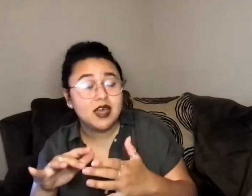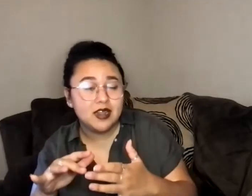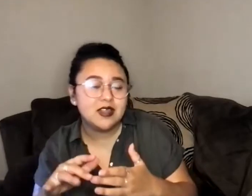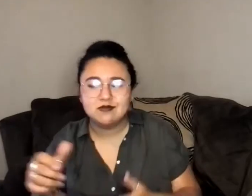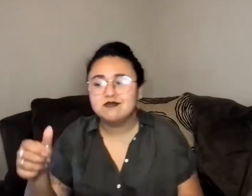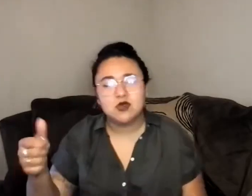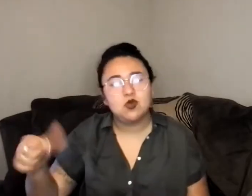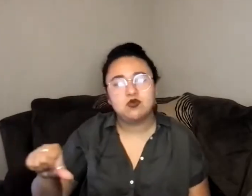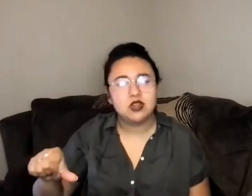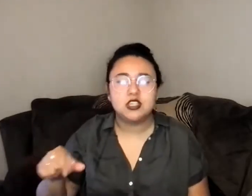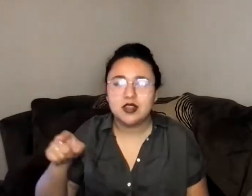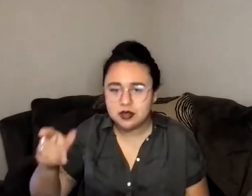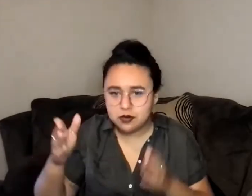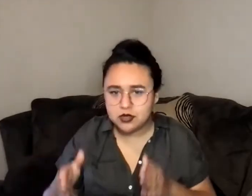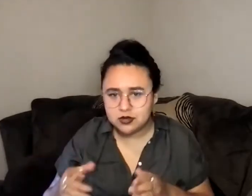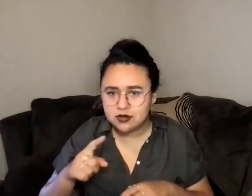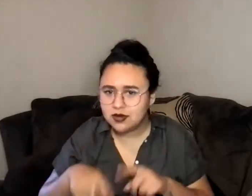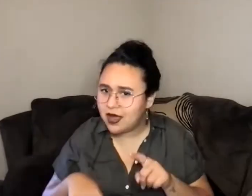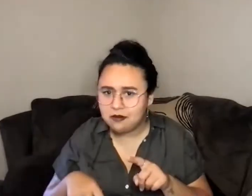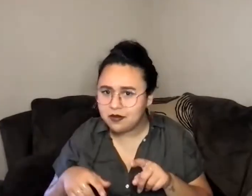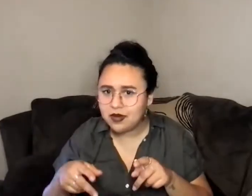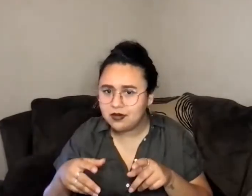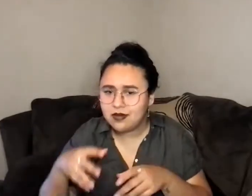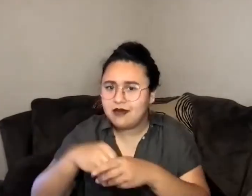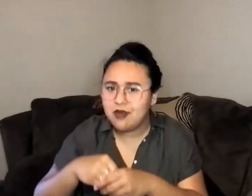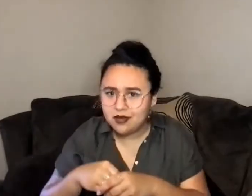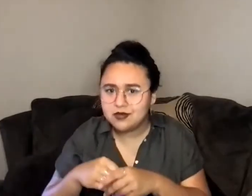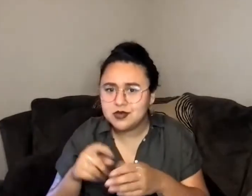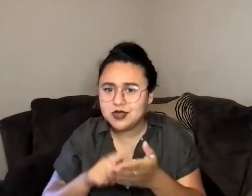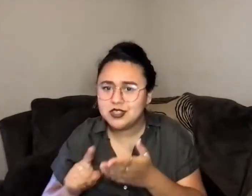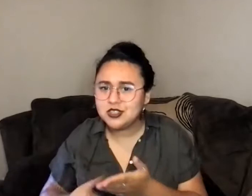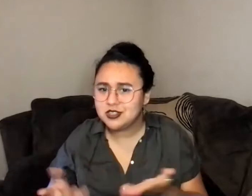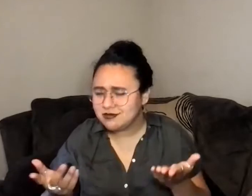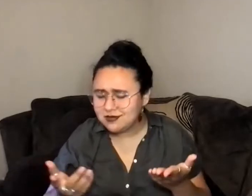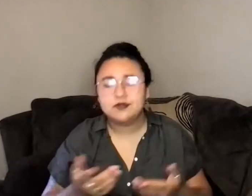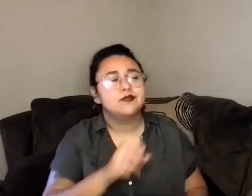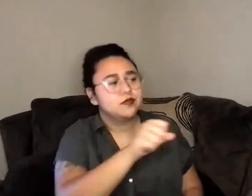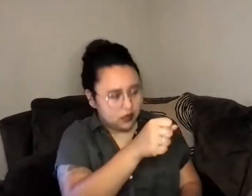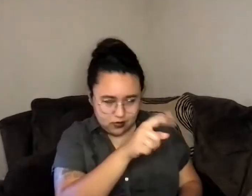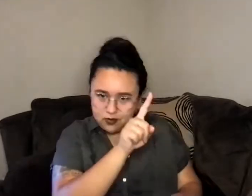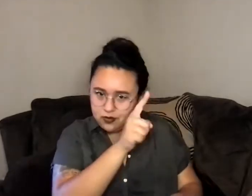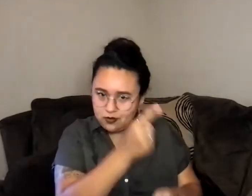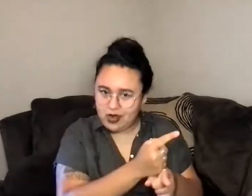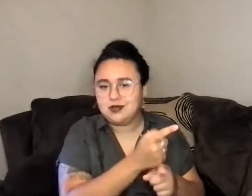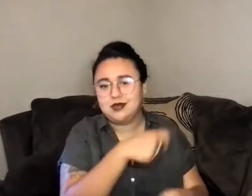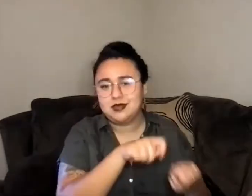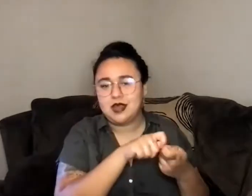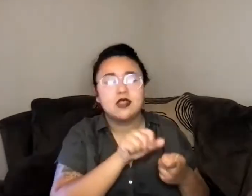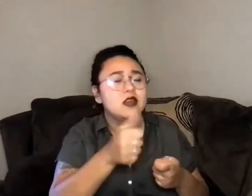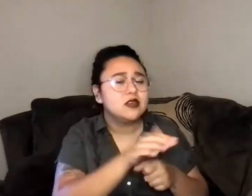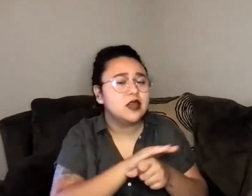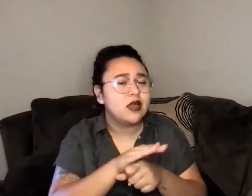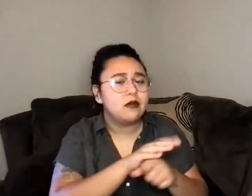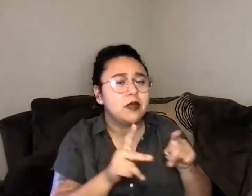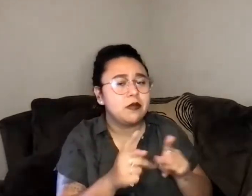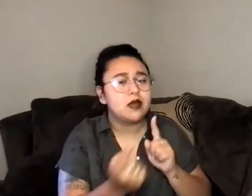being part of that research. Yes, yeah. Exactly. And then, of course, then there's other areas that people come to us.